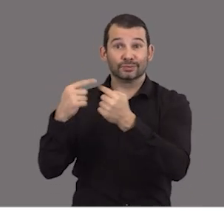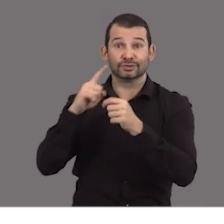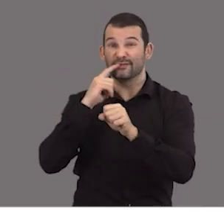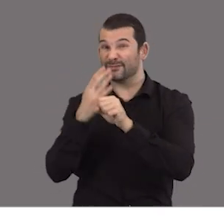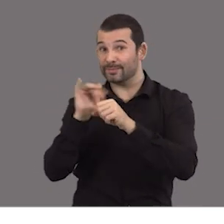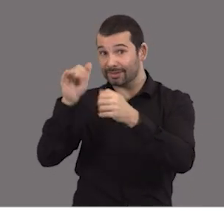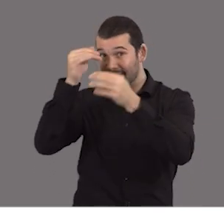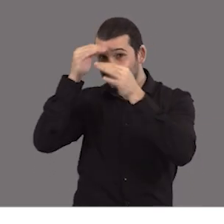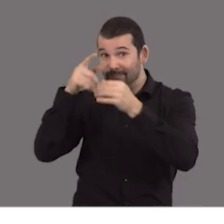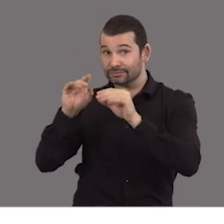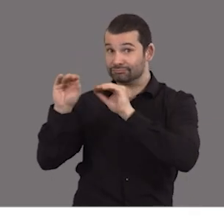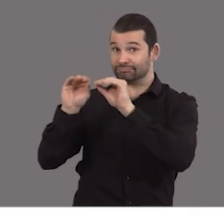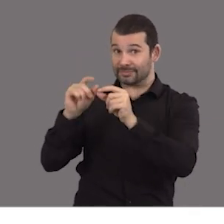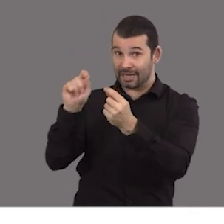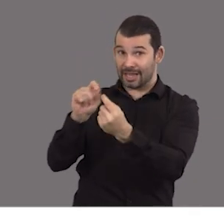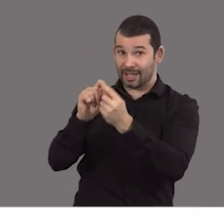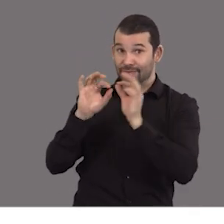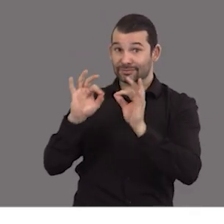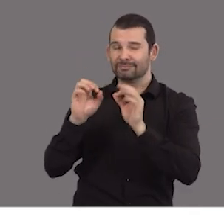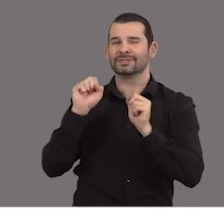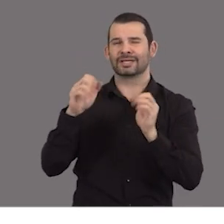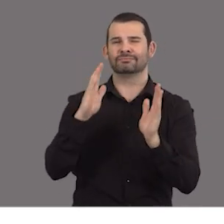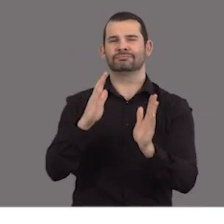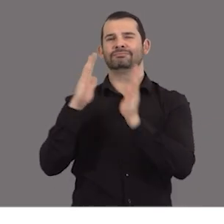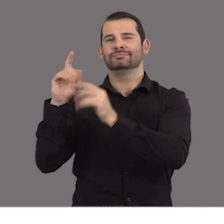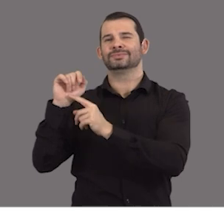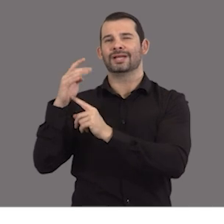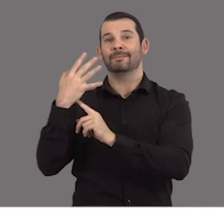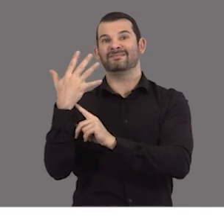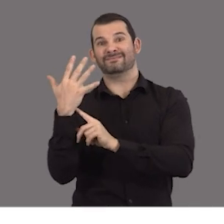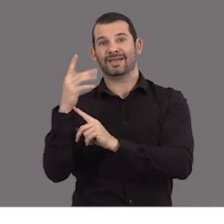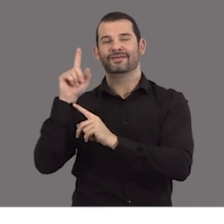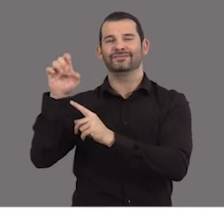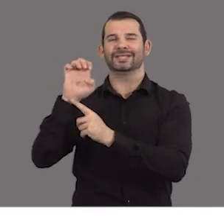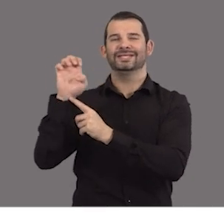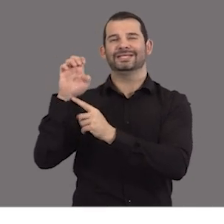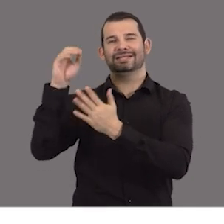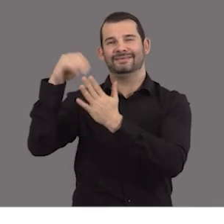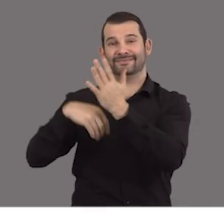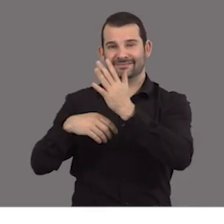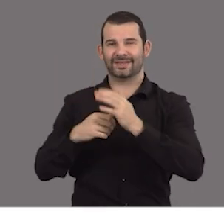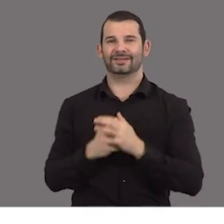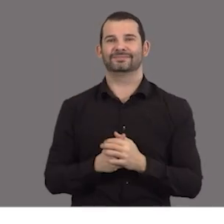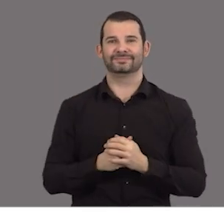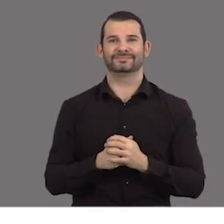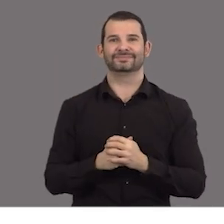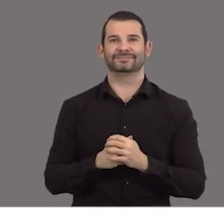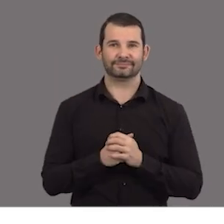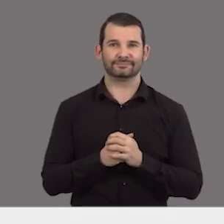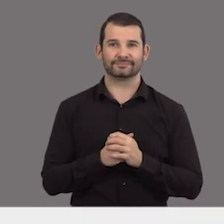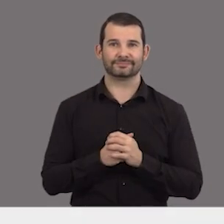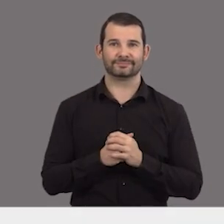and confirm that the information was entered accurately, you can move to tab 5, e-file.